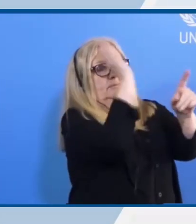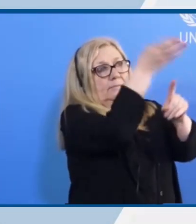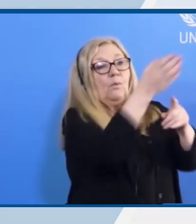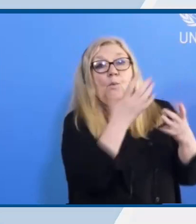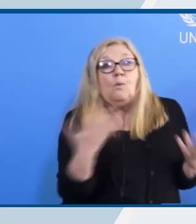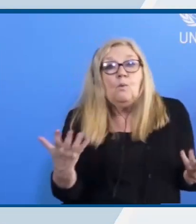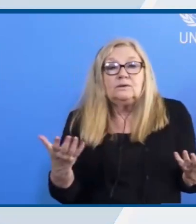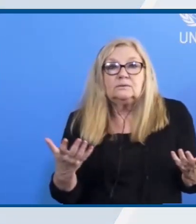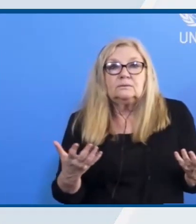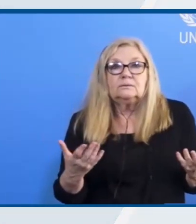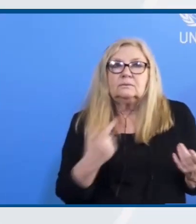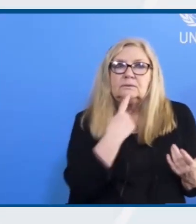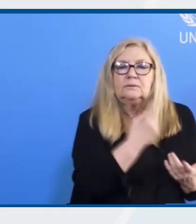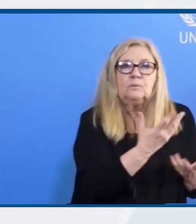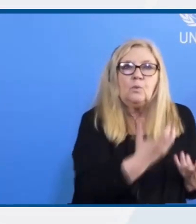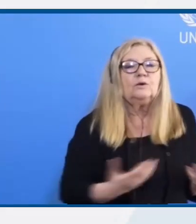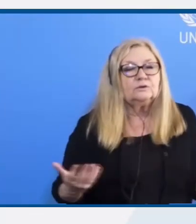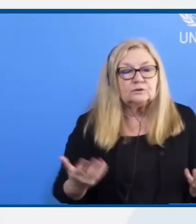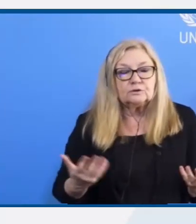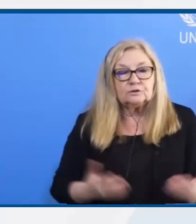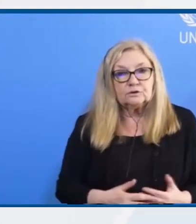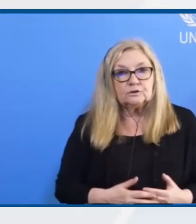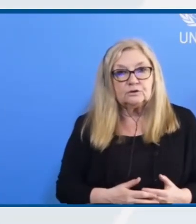are getting to the communities?